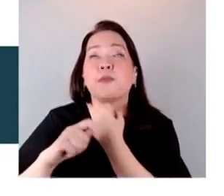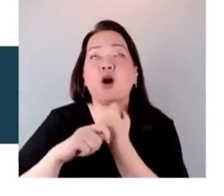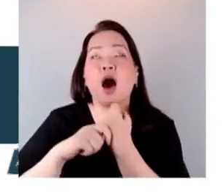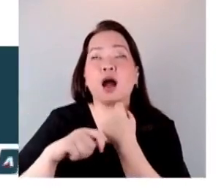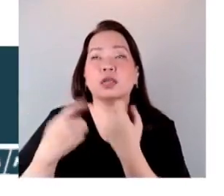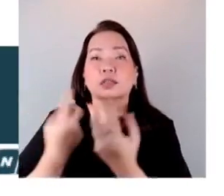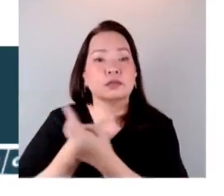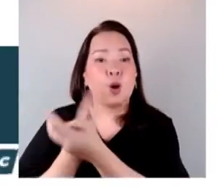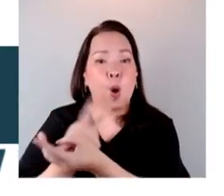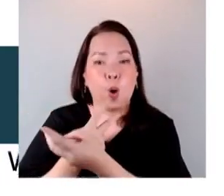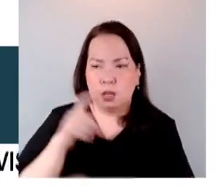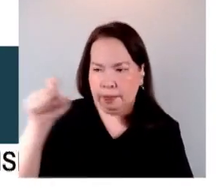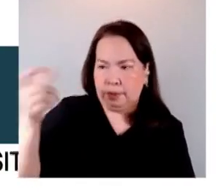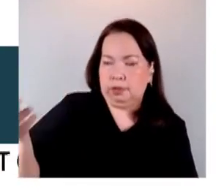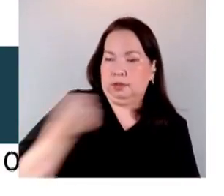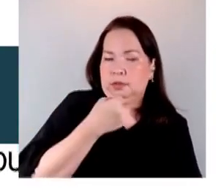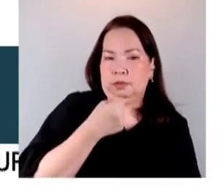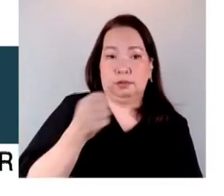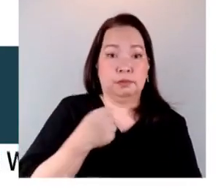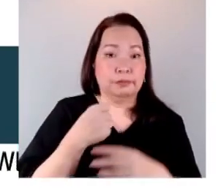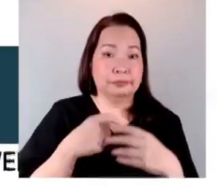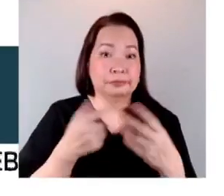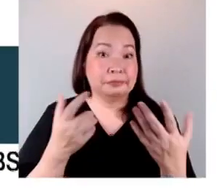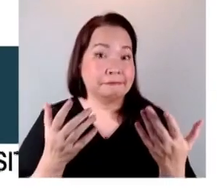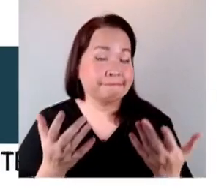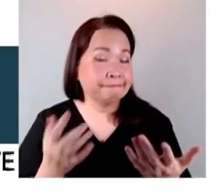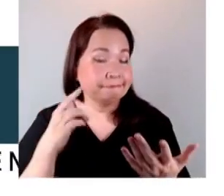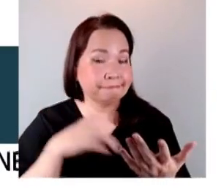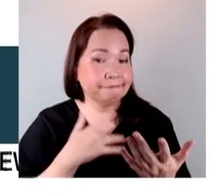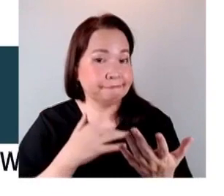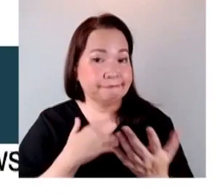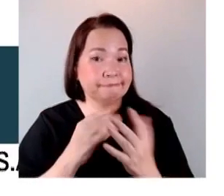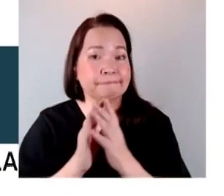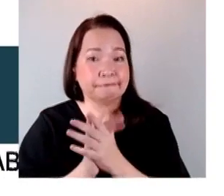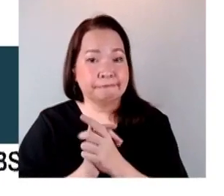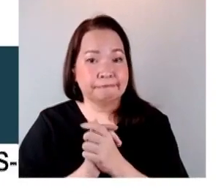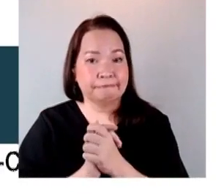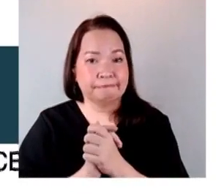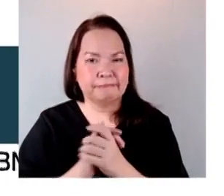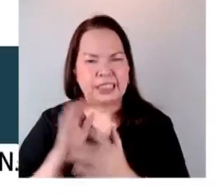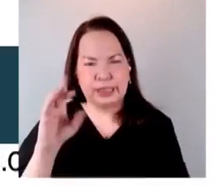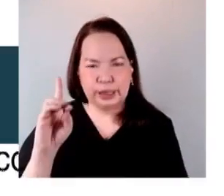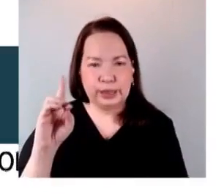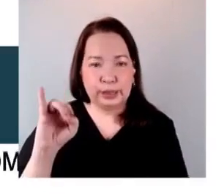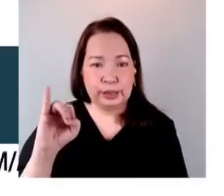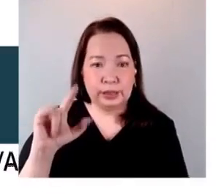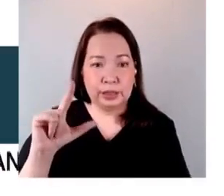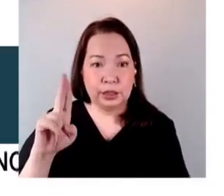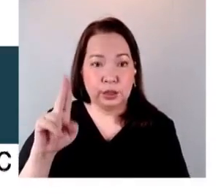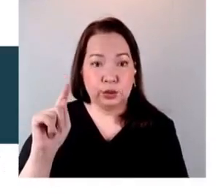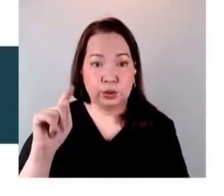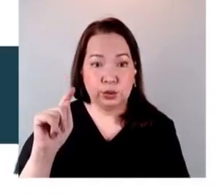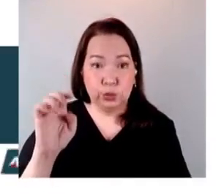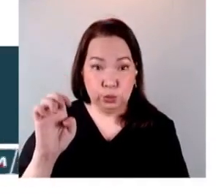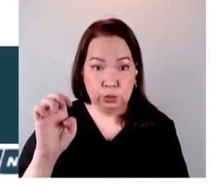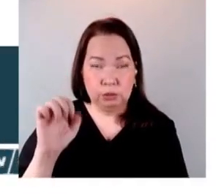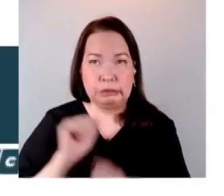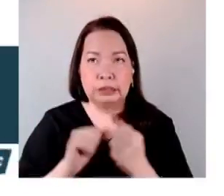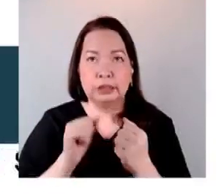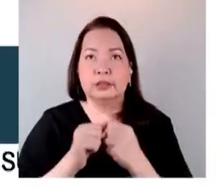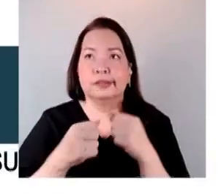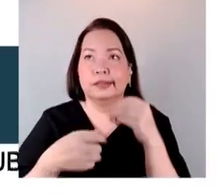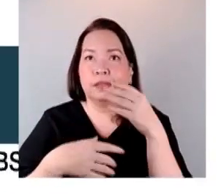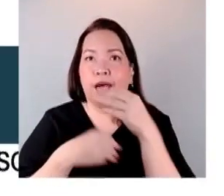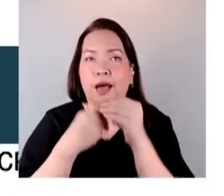So it's a way of, like I said, diluting the functions of the PCGG, as well as a